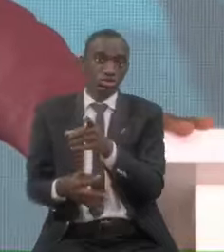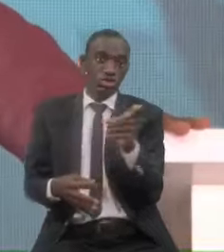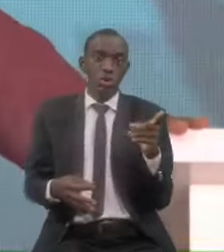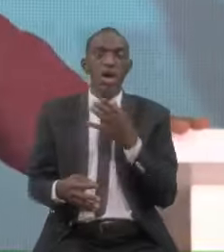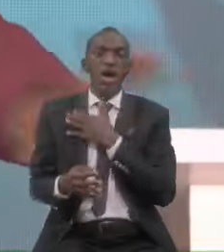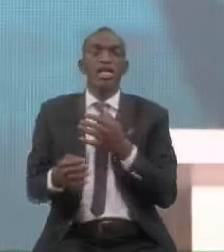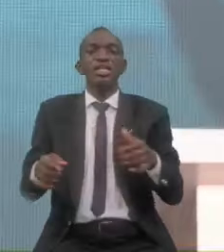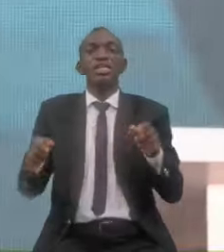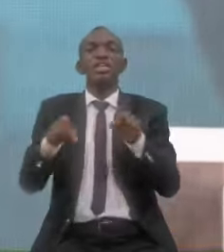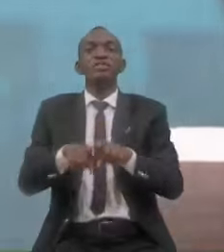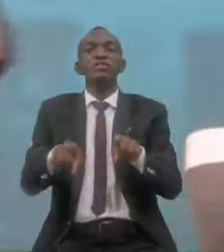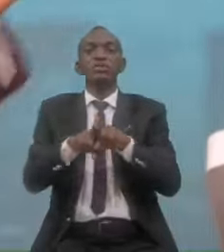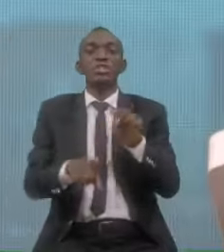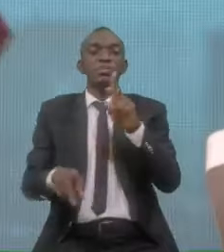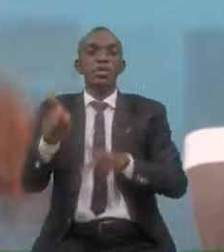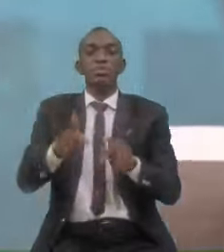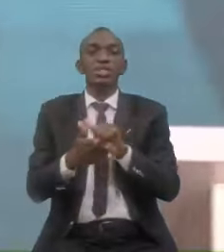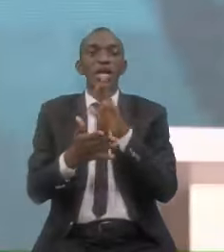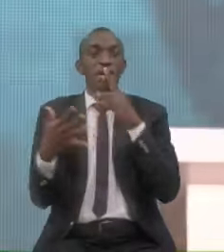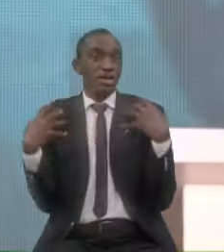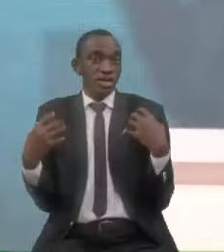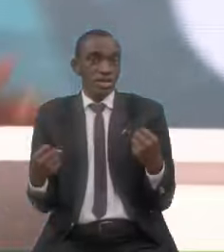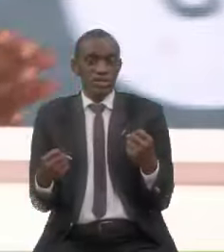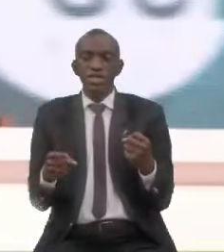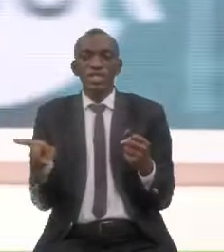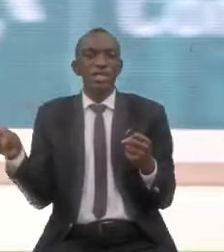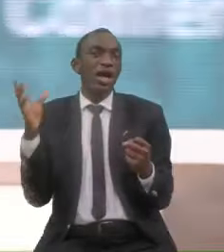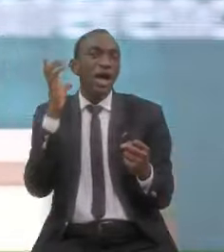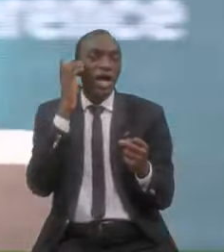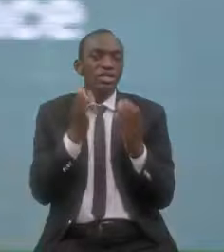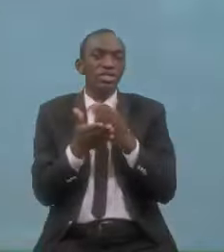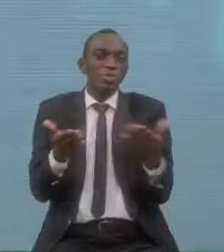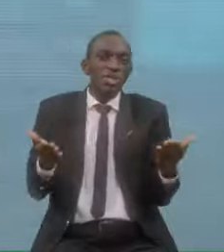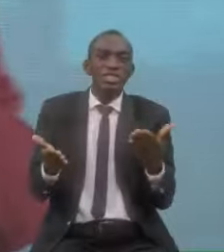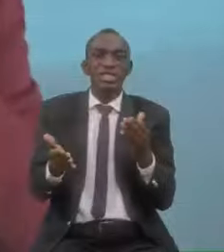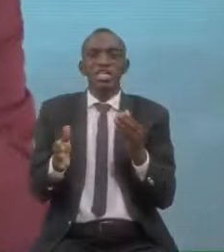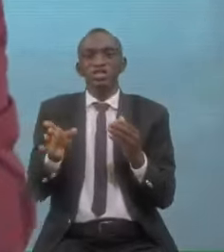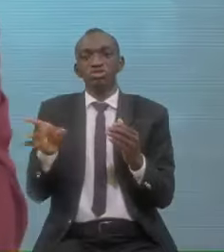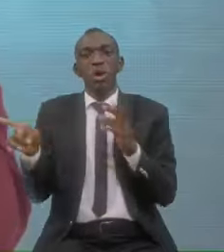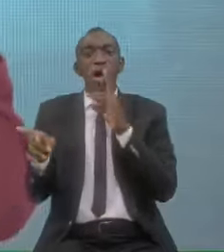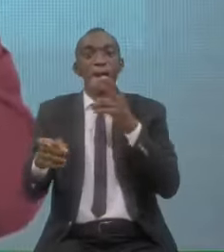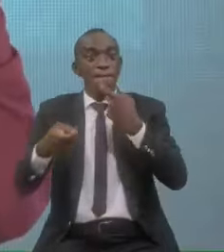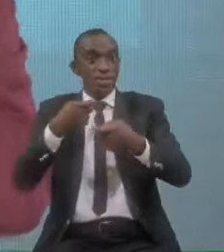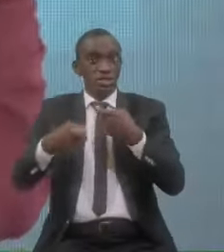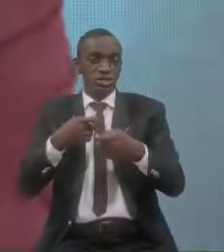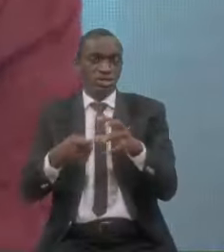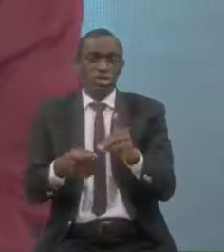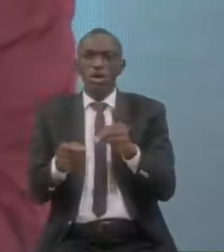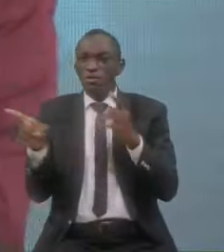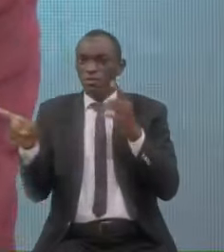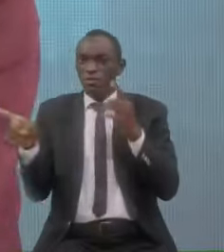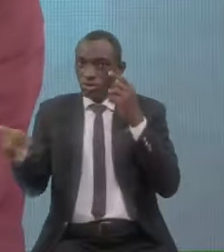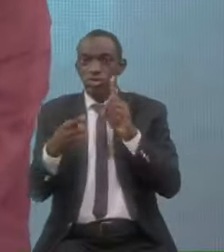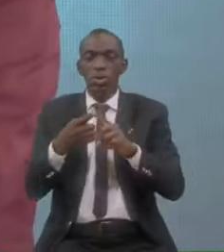healed, you might hear some things, they persecute. And for you to have joy in the ministry of